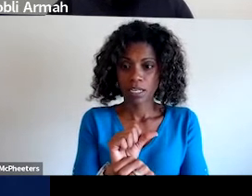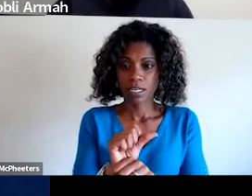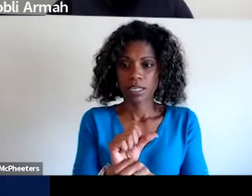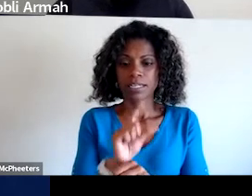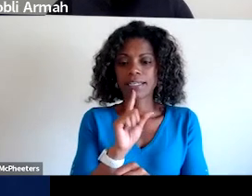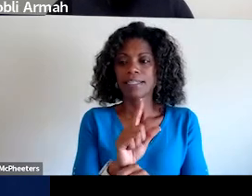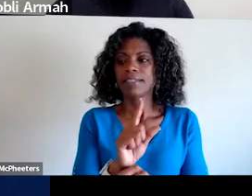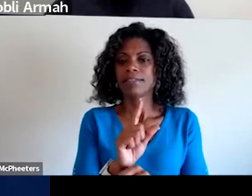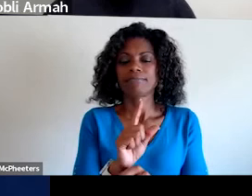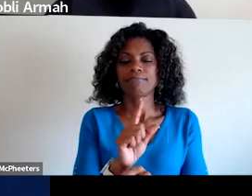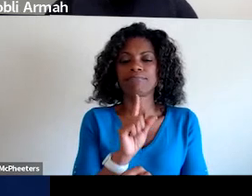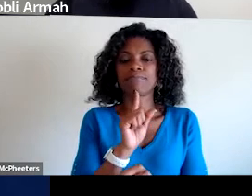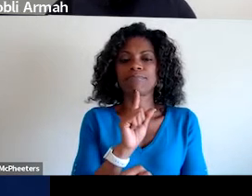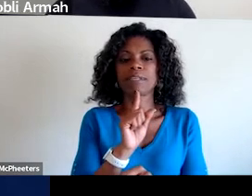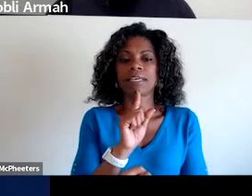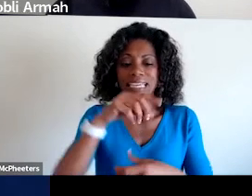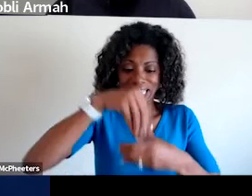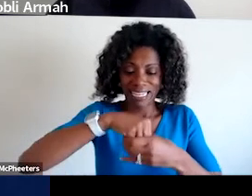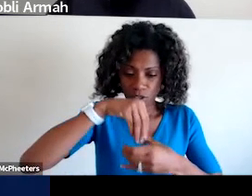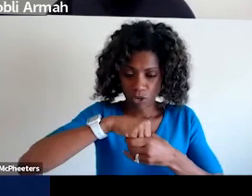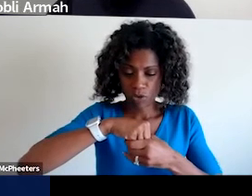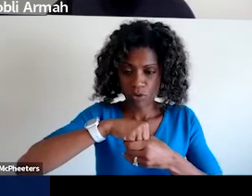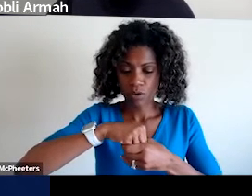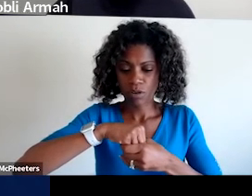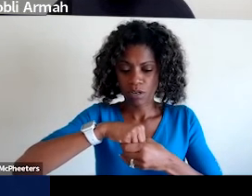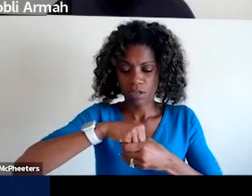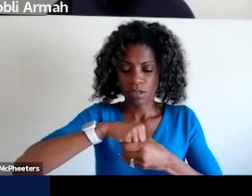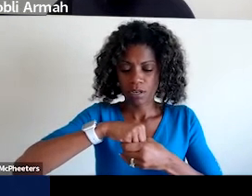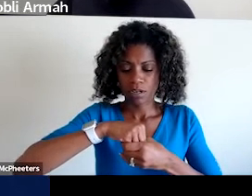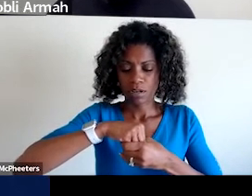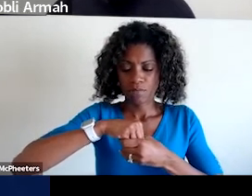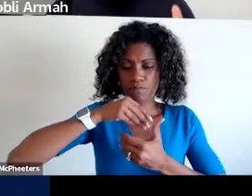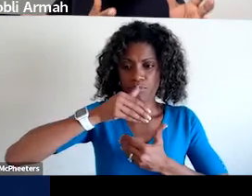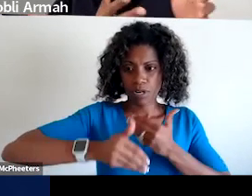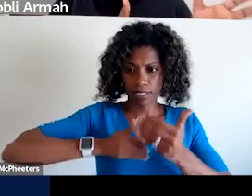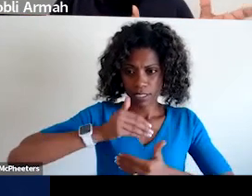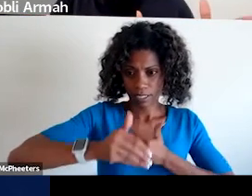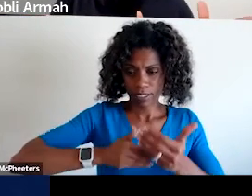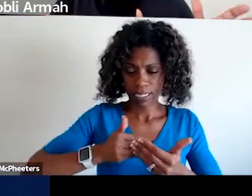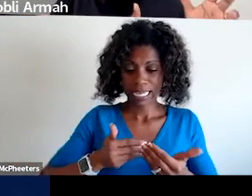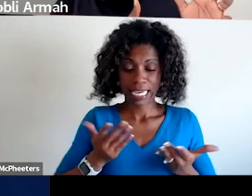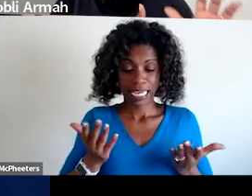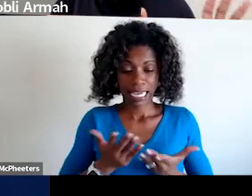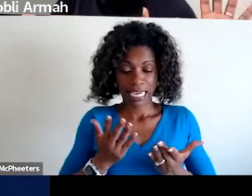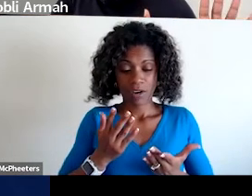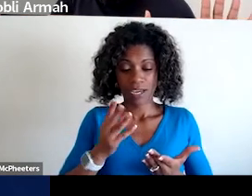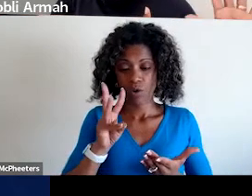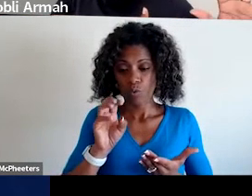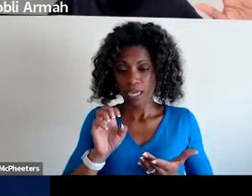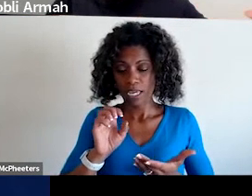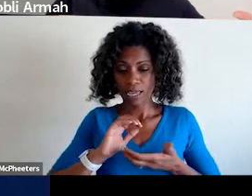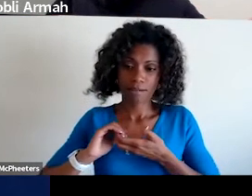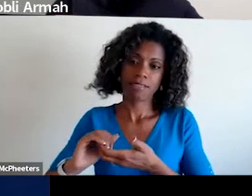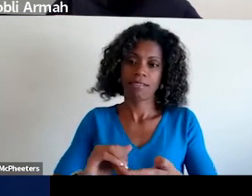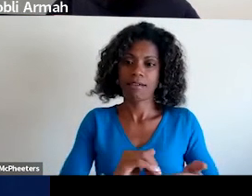internal process, that you do some inner work. At We-Collab, we have a perspective that the system leaders best prepared